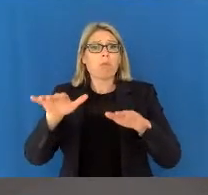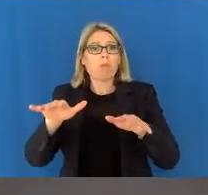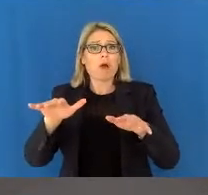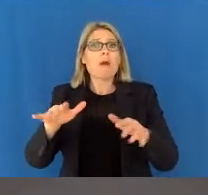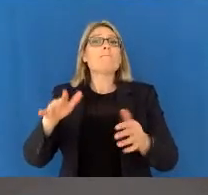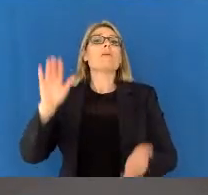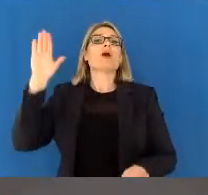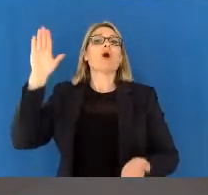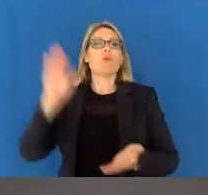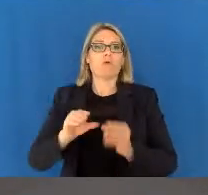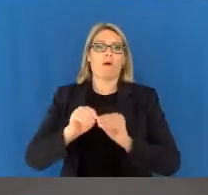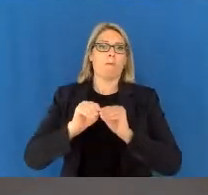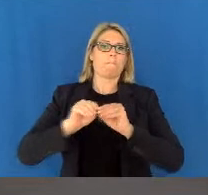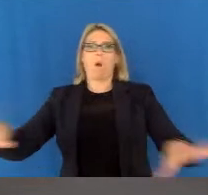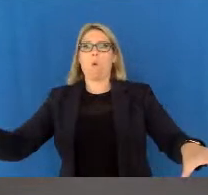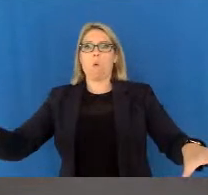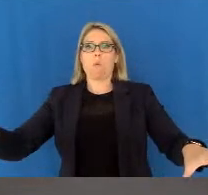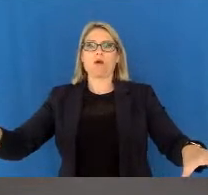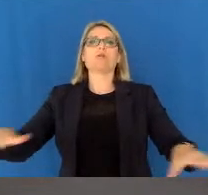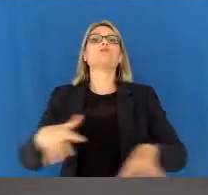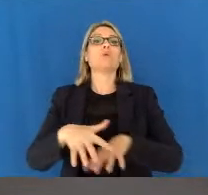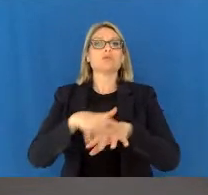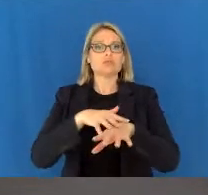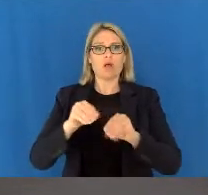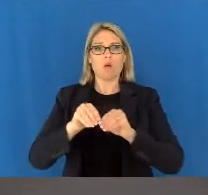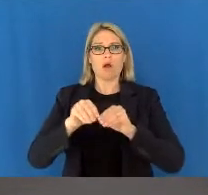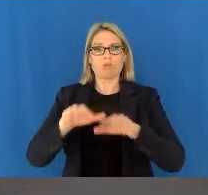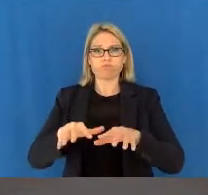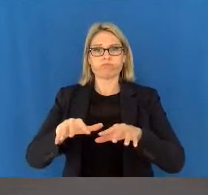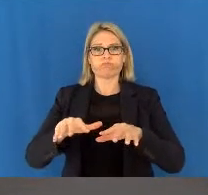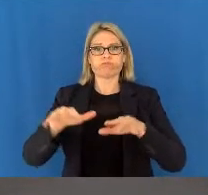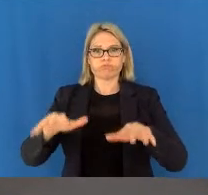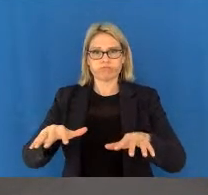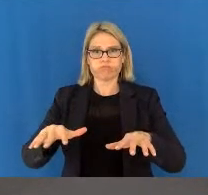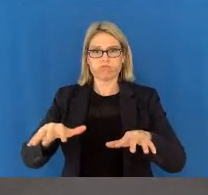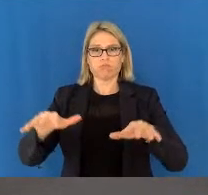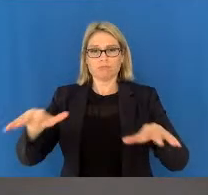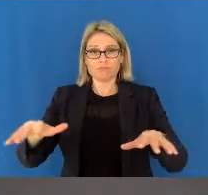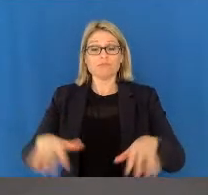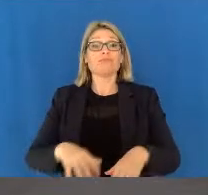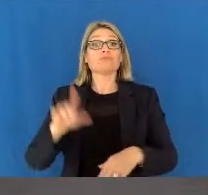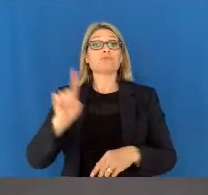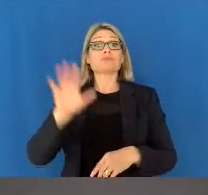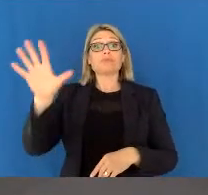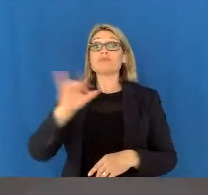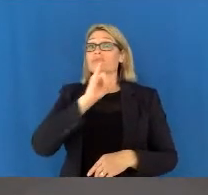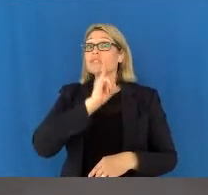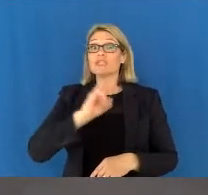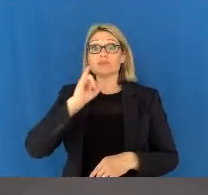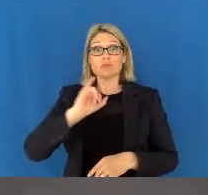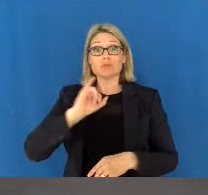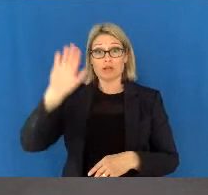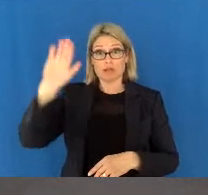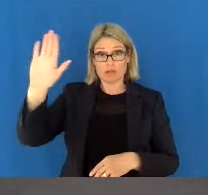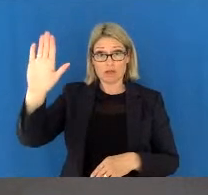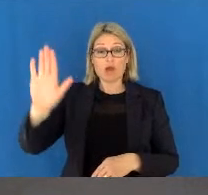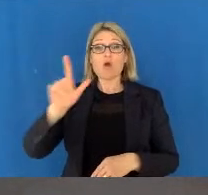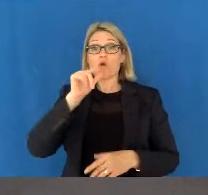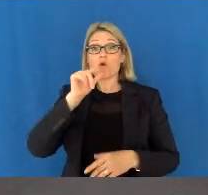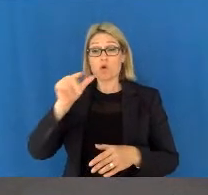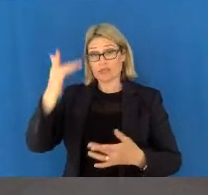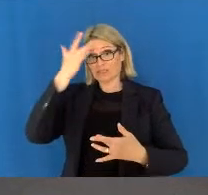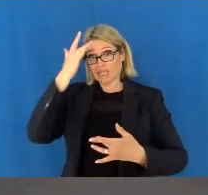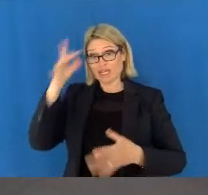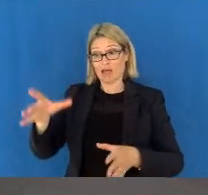the transmission. We're still learning about that as well. And the clinical studies out of Israel actually show vaccinated people who develop COVID-19